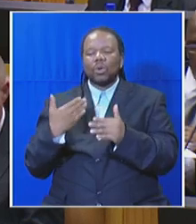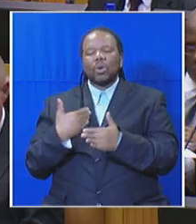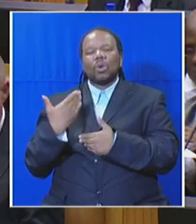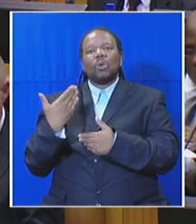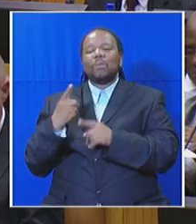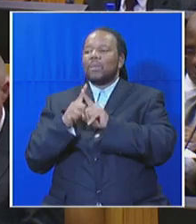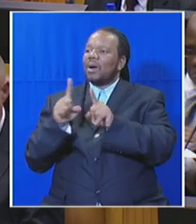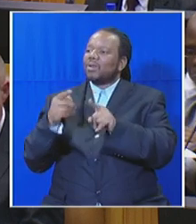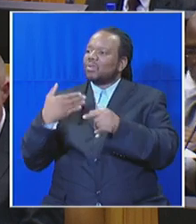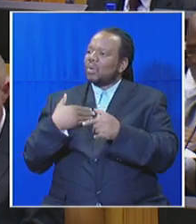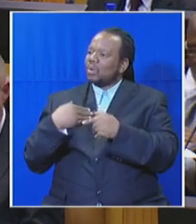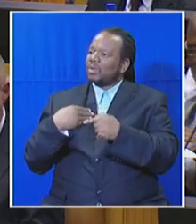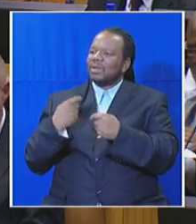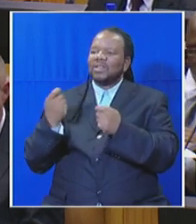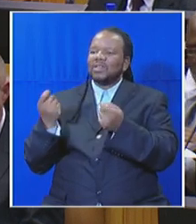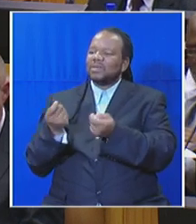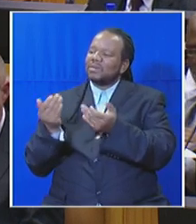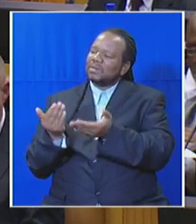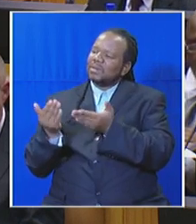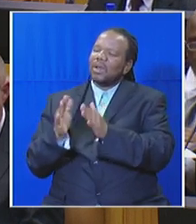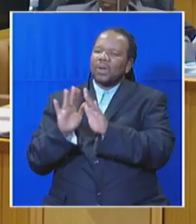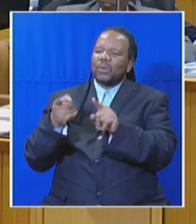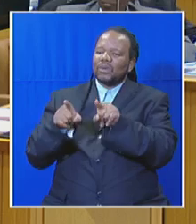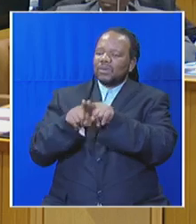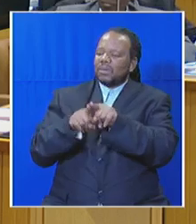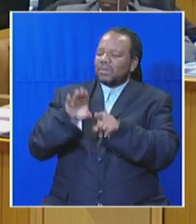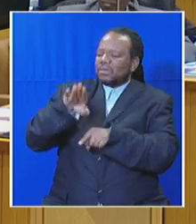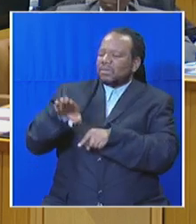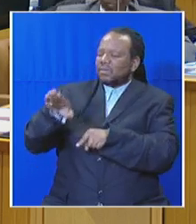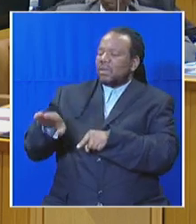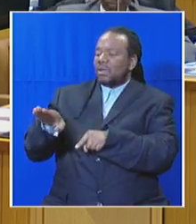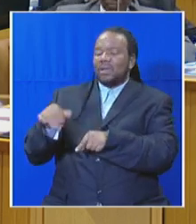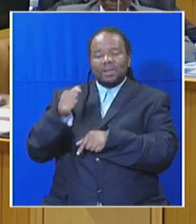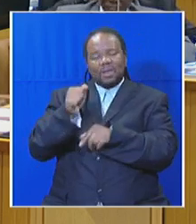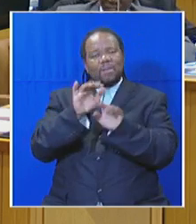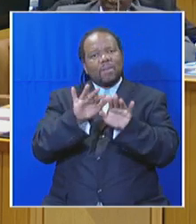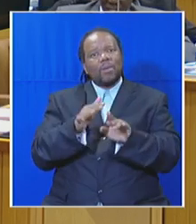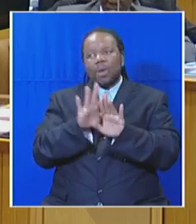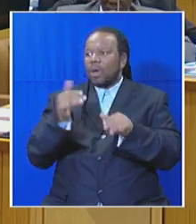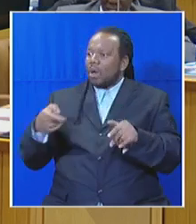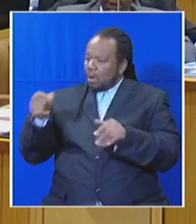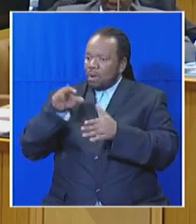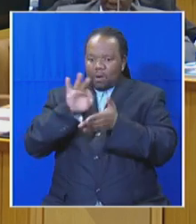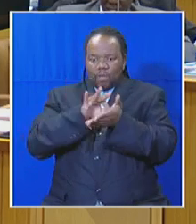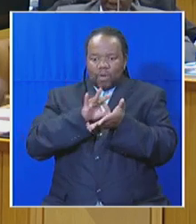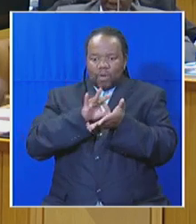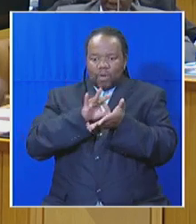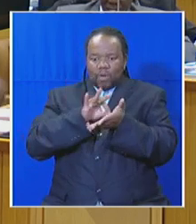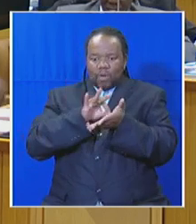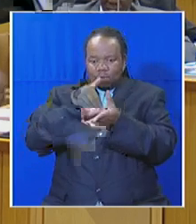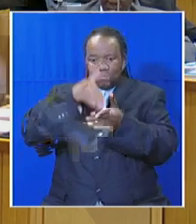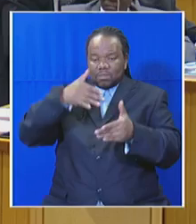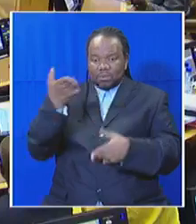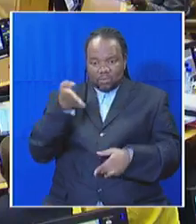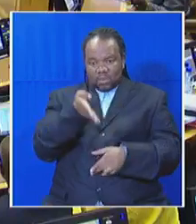us. You are treating us as stepchildren in this house. Madam Speaker, we are voted to be here.